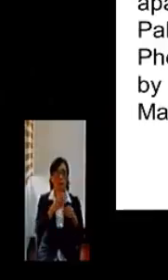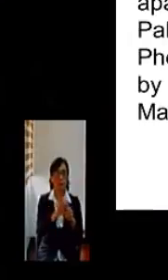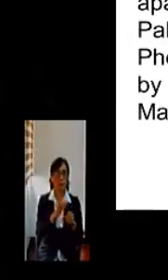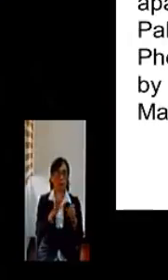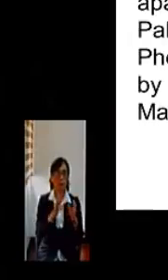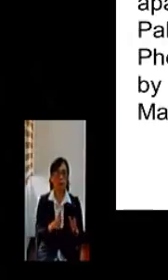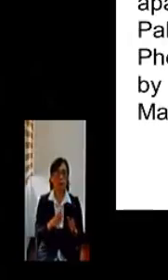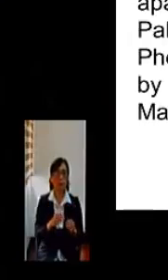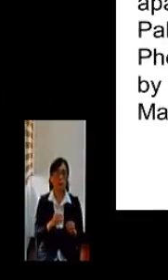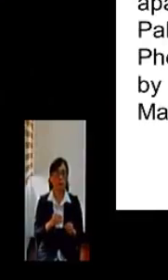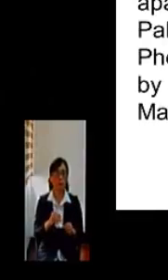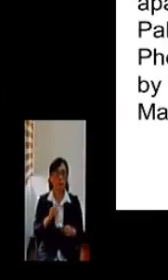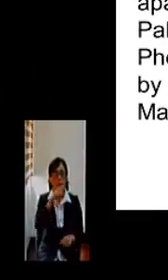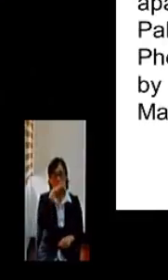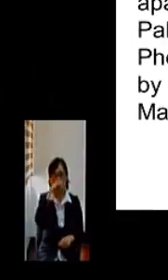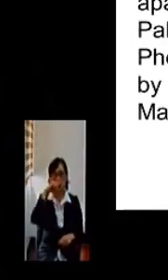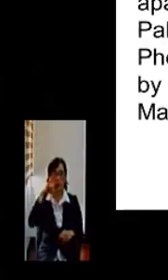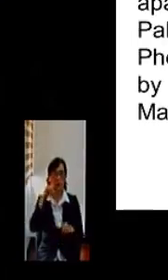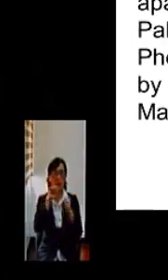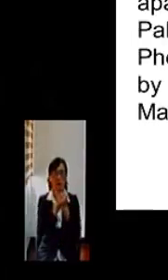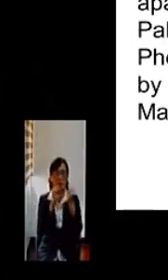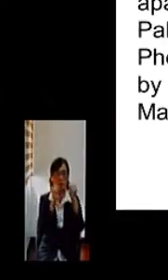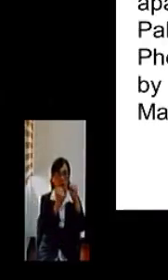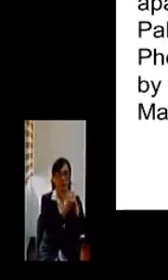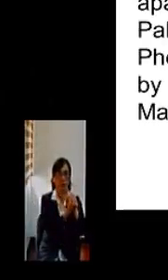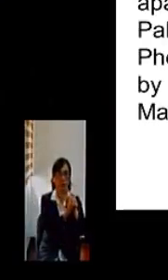And so summer has shifted.